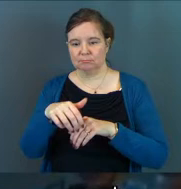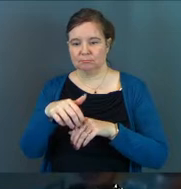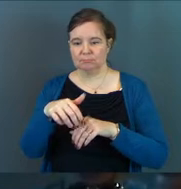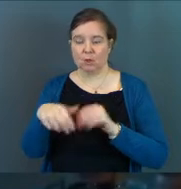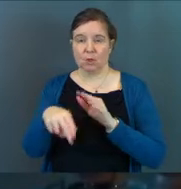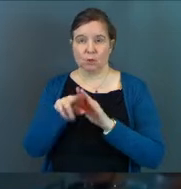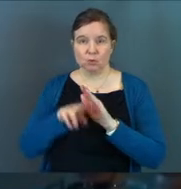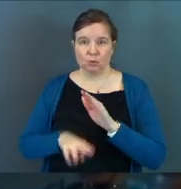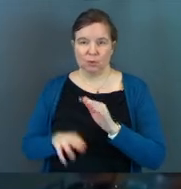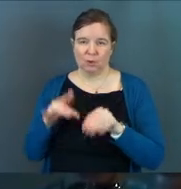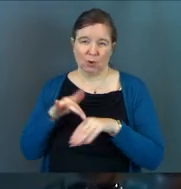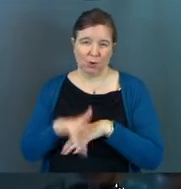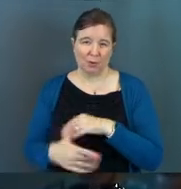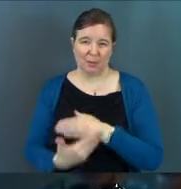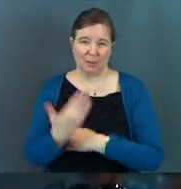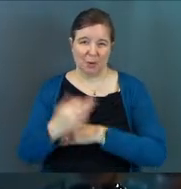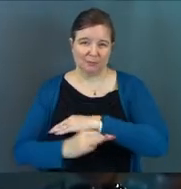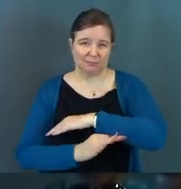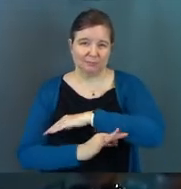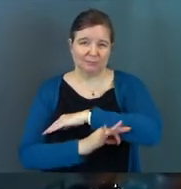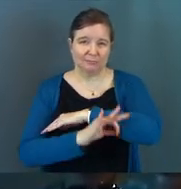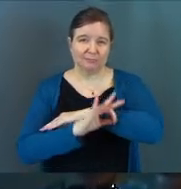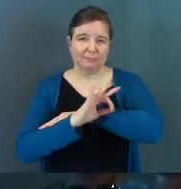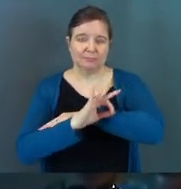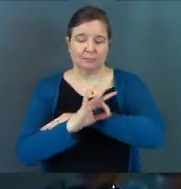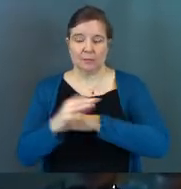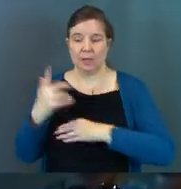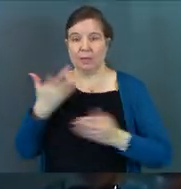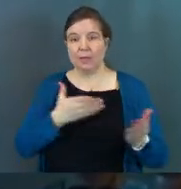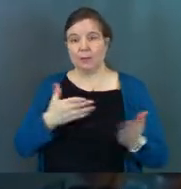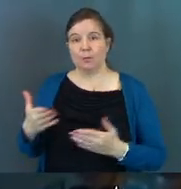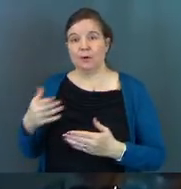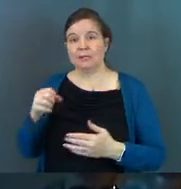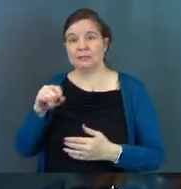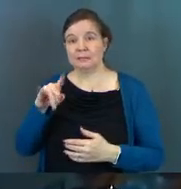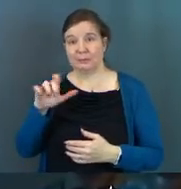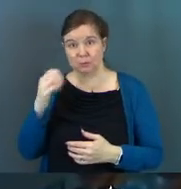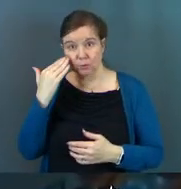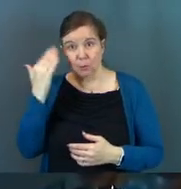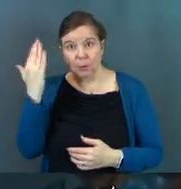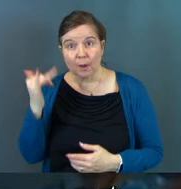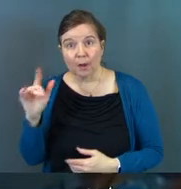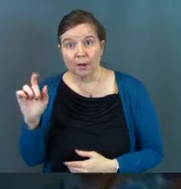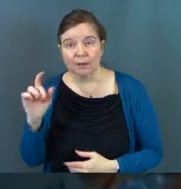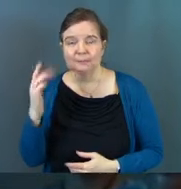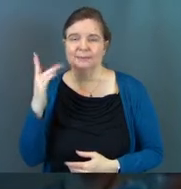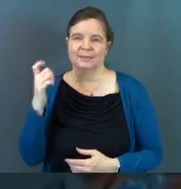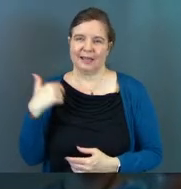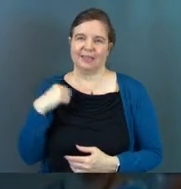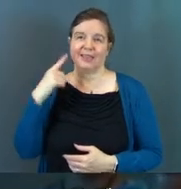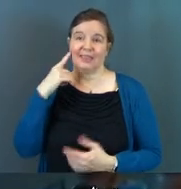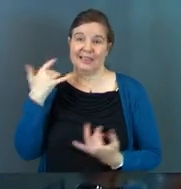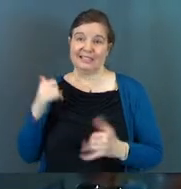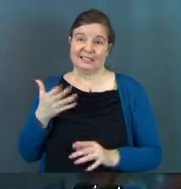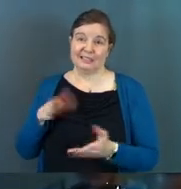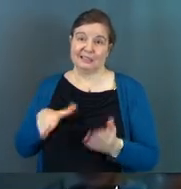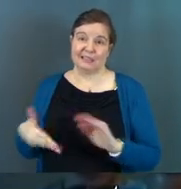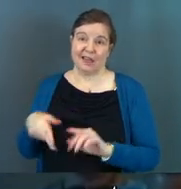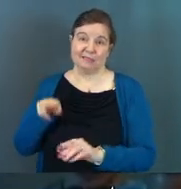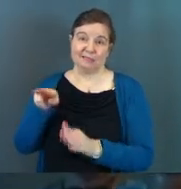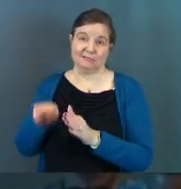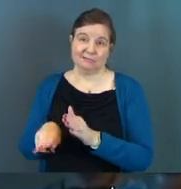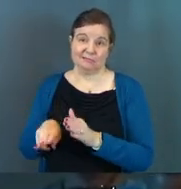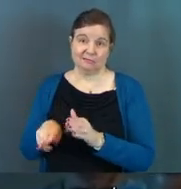the morning, it says. It's probably right at dawn and they come bringing spices. Do you know why? Because they think he's still dead.